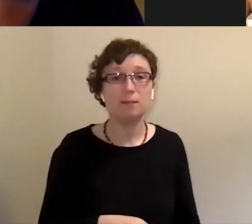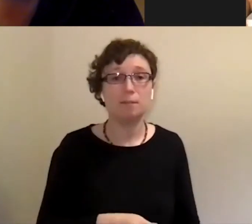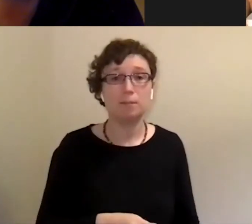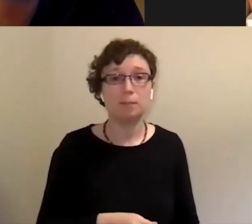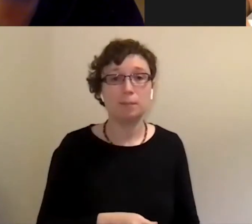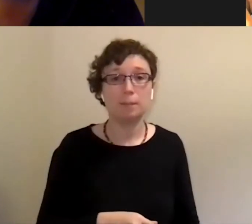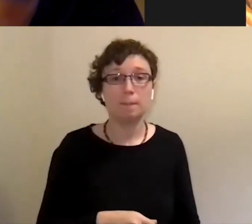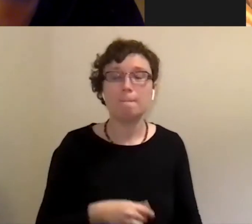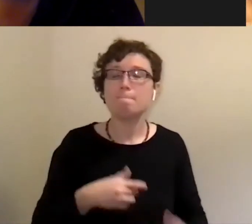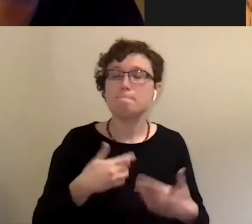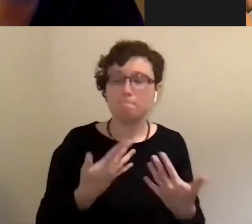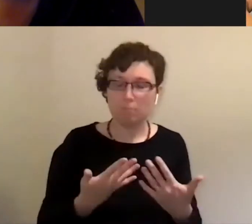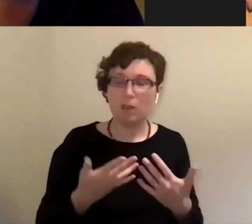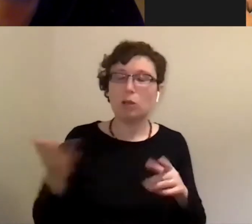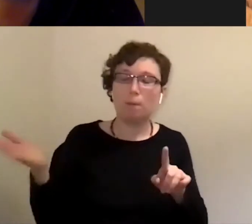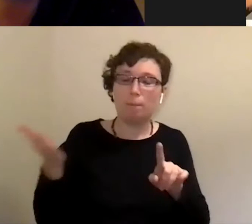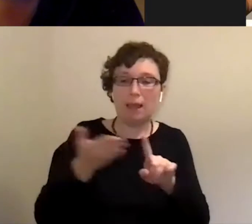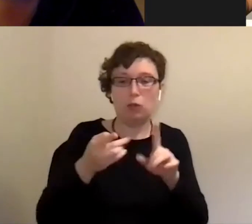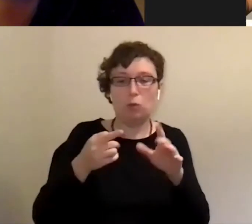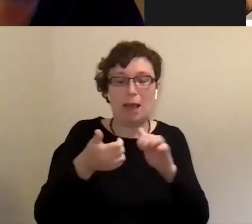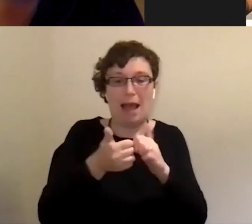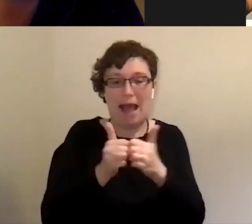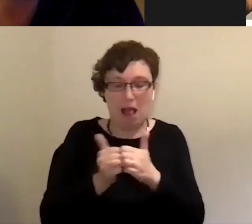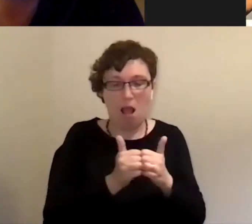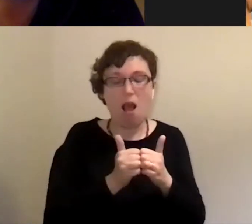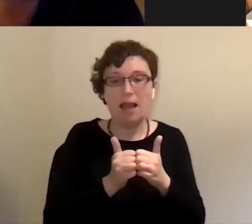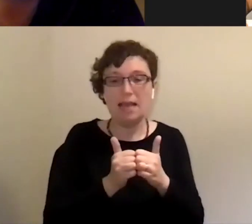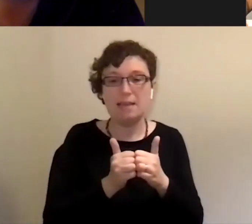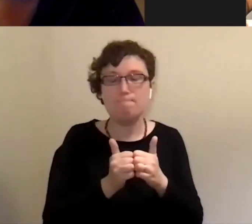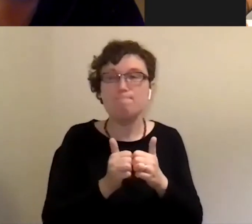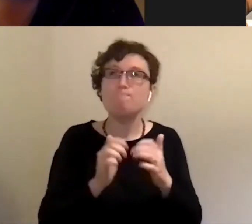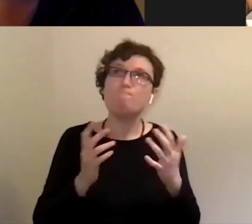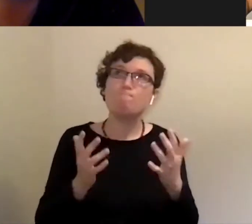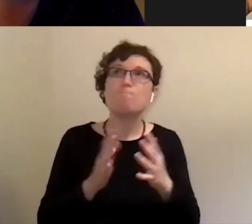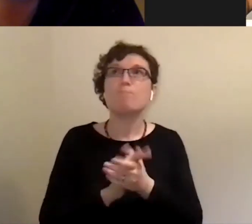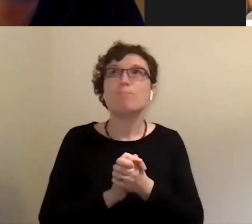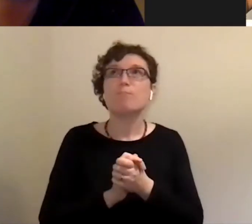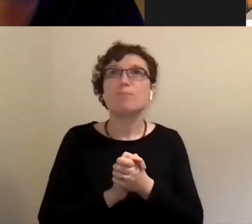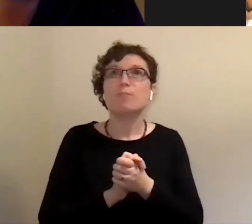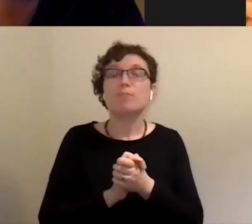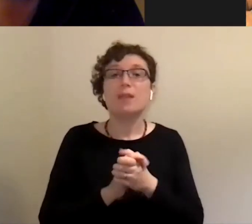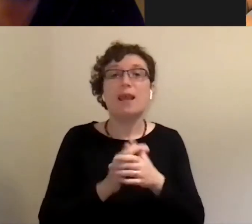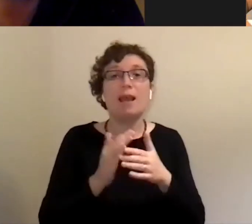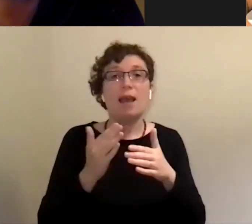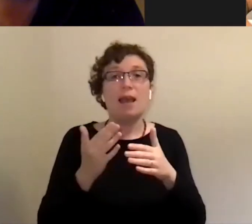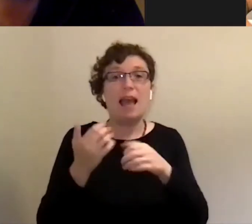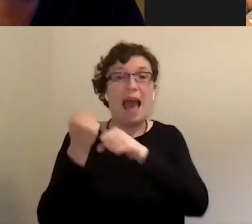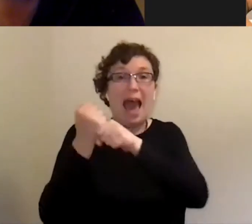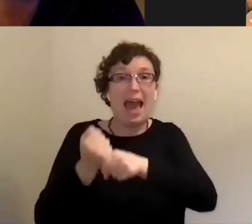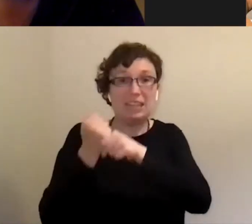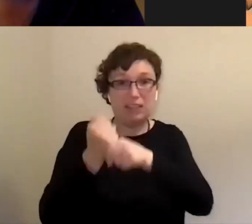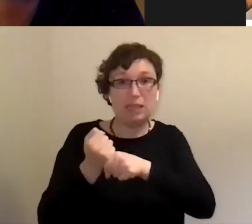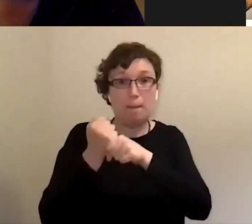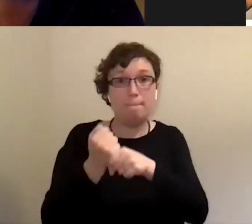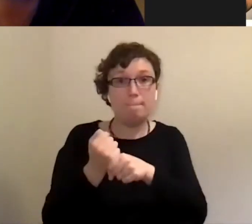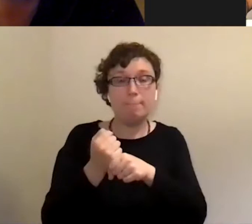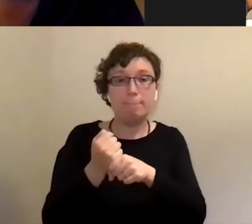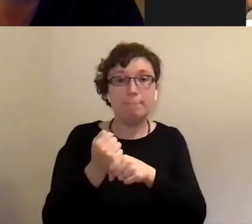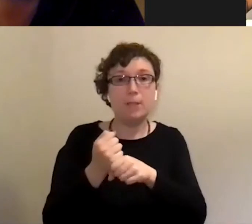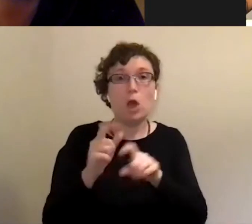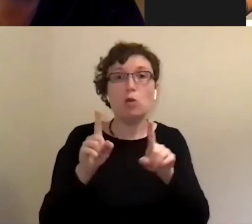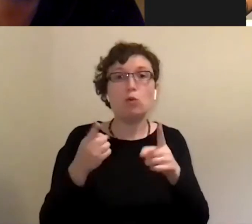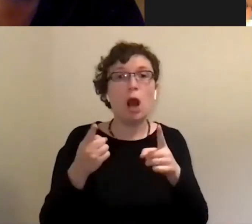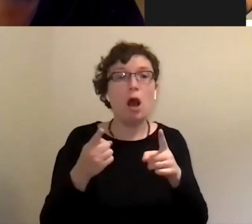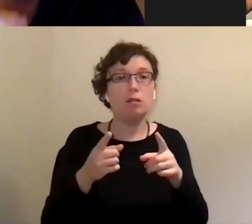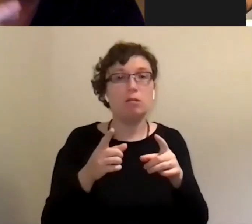activism can wait. It's not something that you can say, oh, I'm not going to help now, but I'll help in a few weeks'